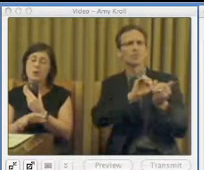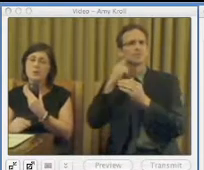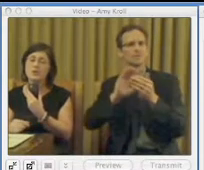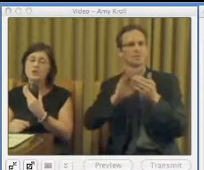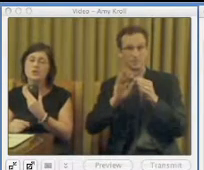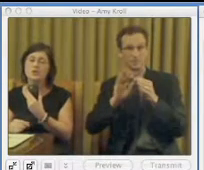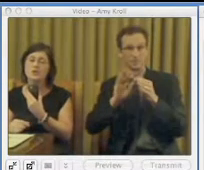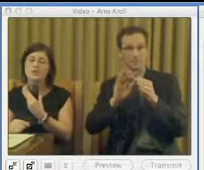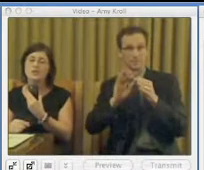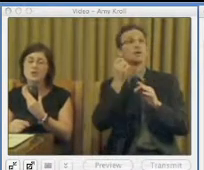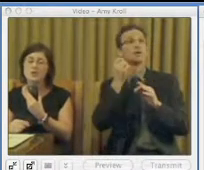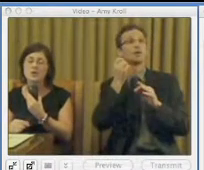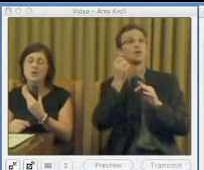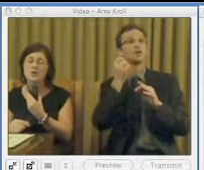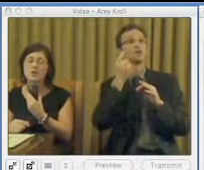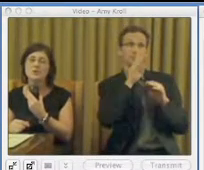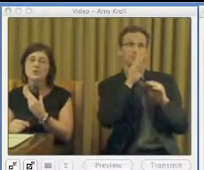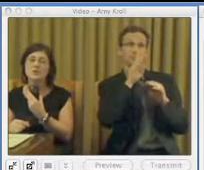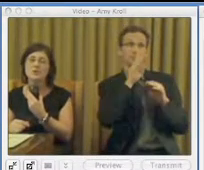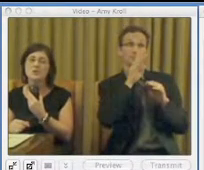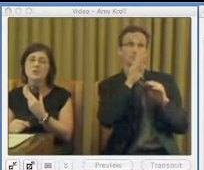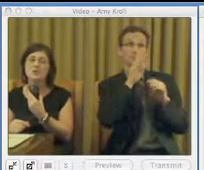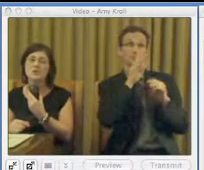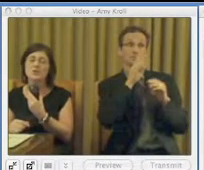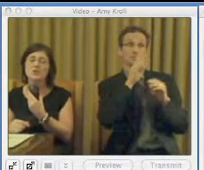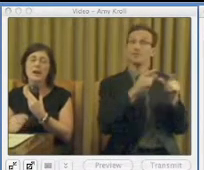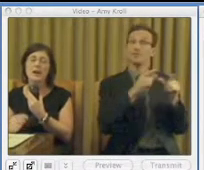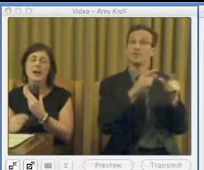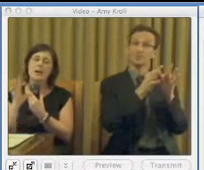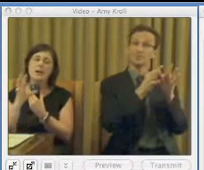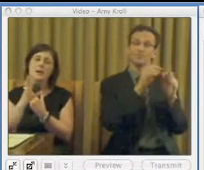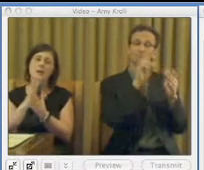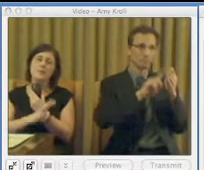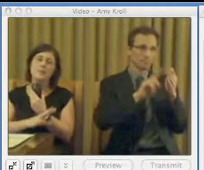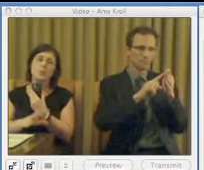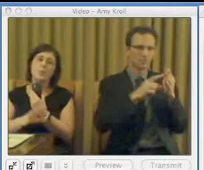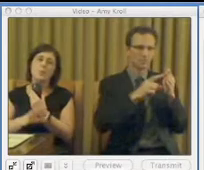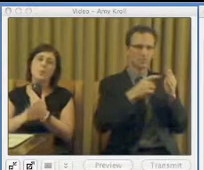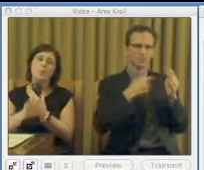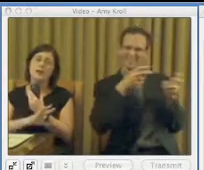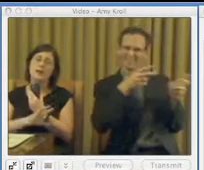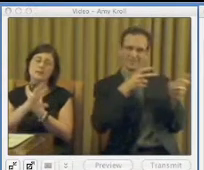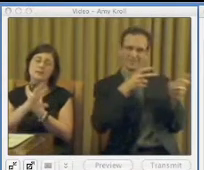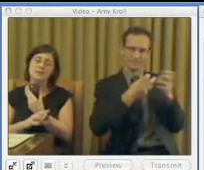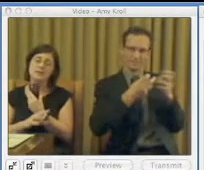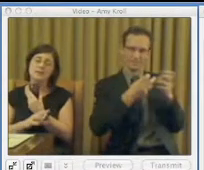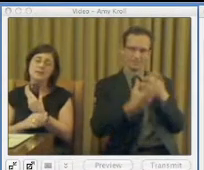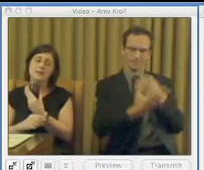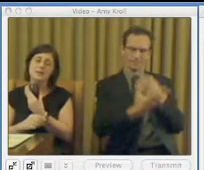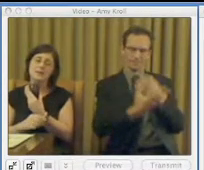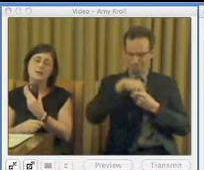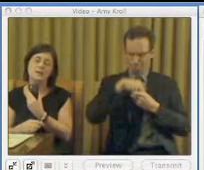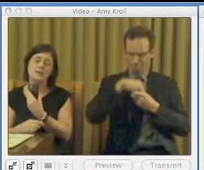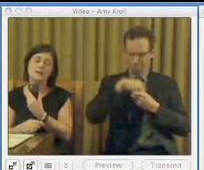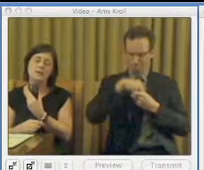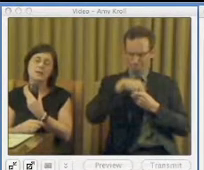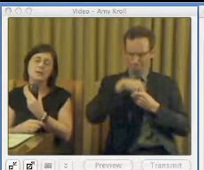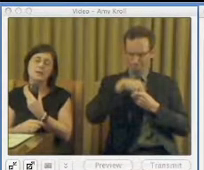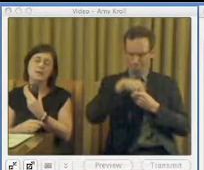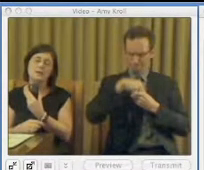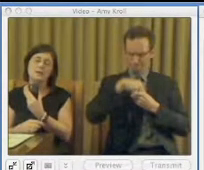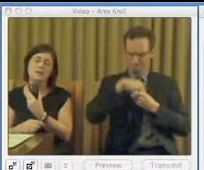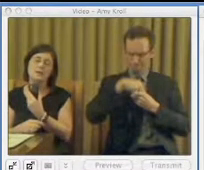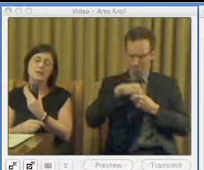on quite a lot of spoken language interpreting research to get us thinking about the way that